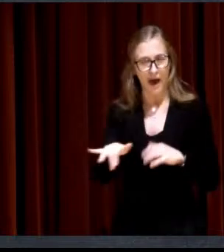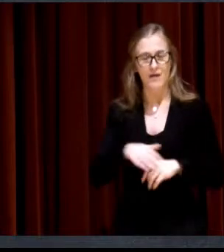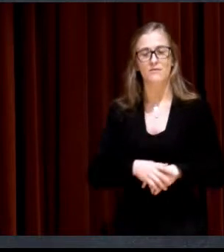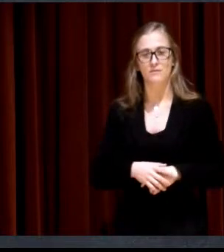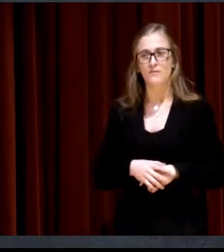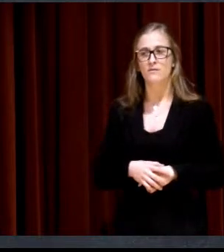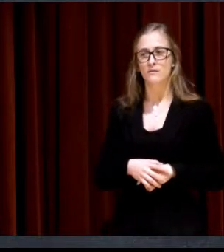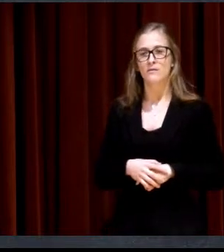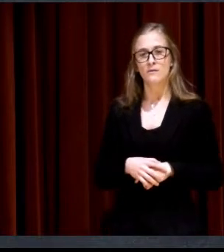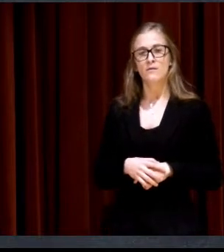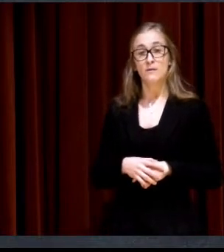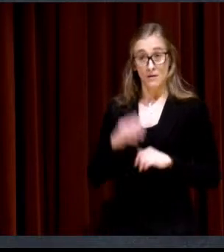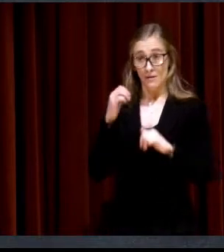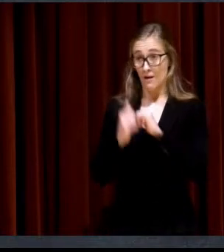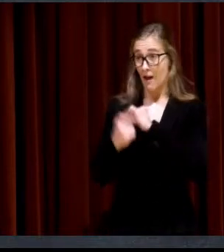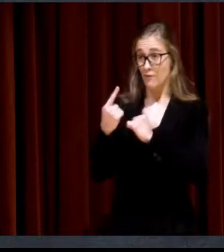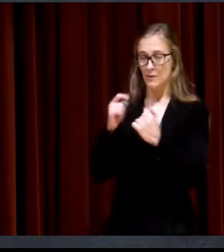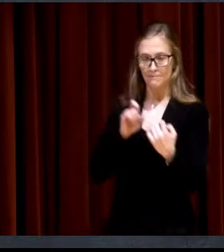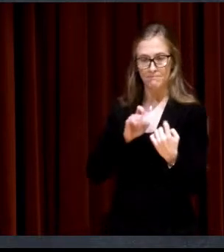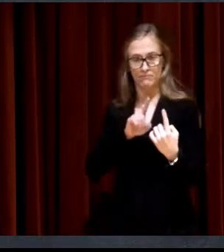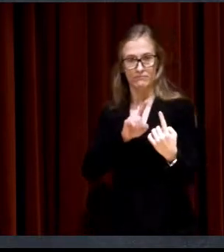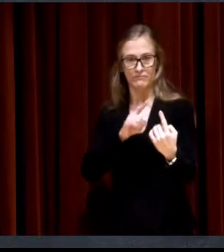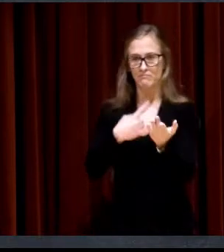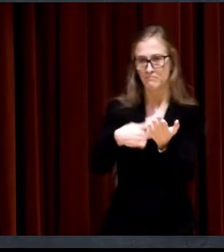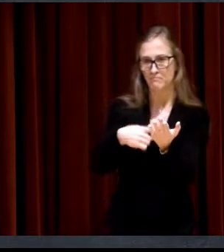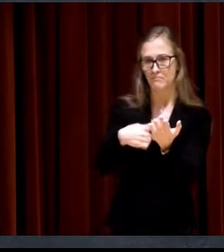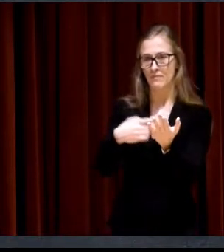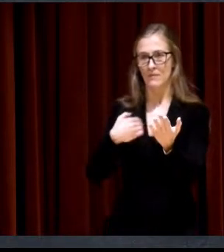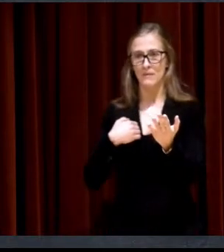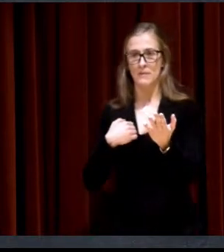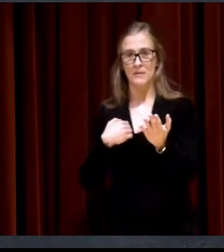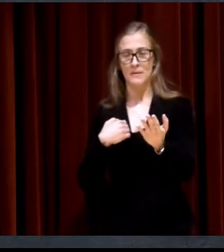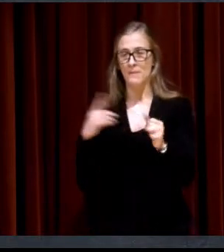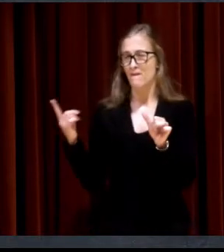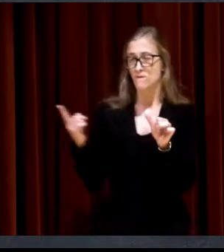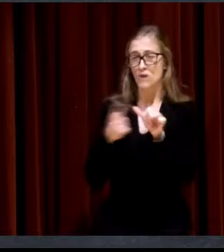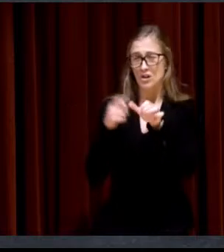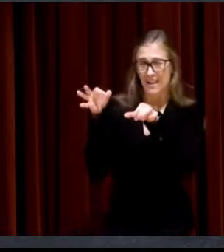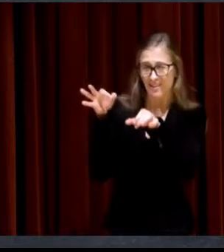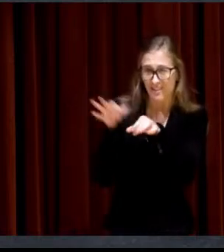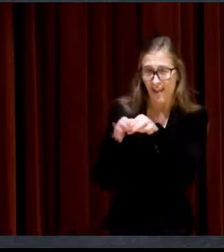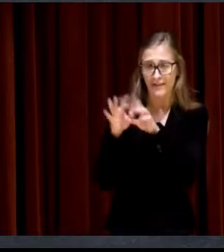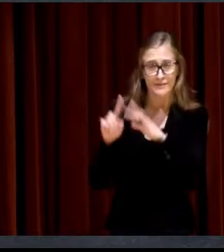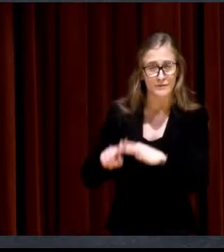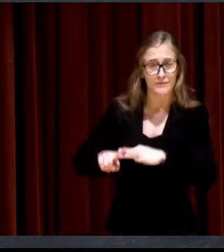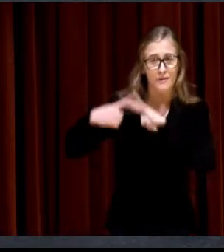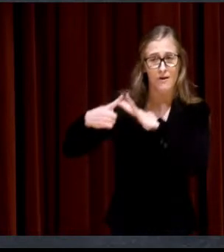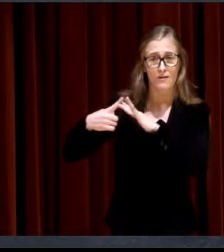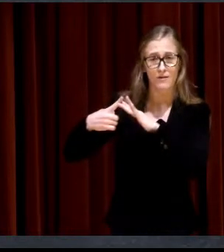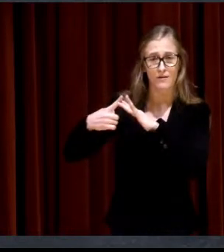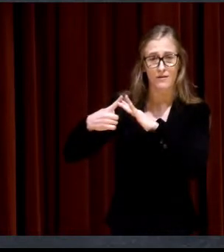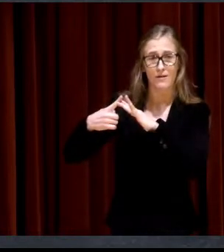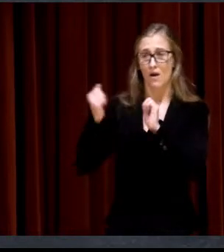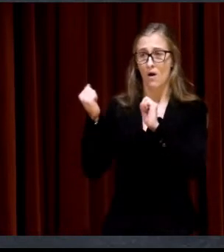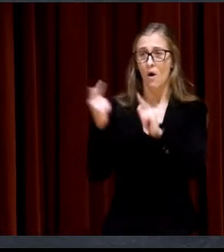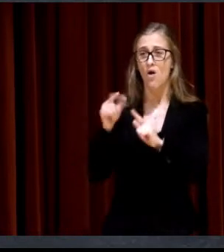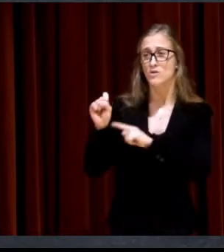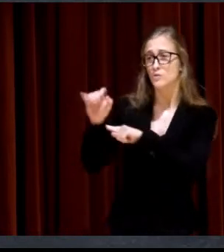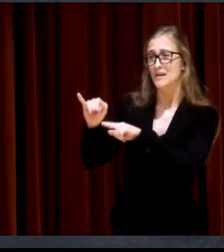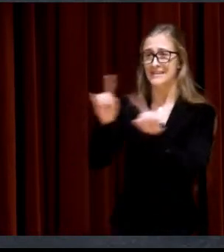is, and everybody you talk to, and I've had people, when I first was elected, I brought all the superintendents in. They're all different